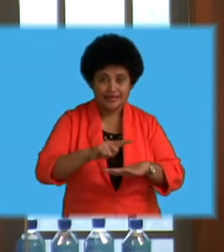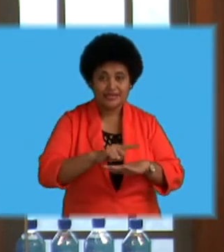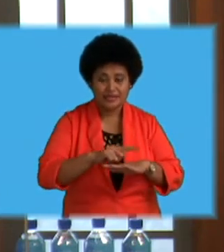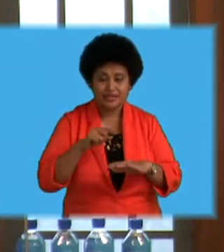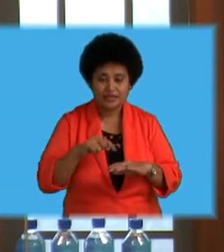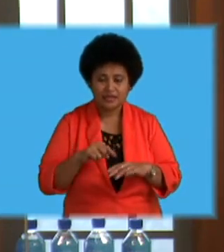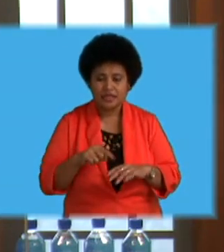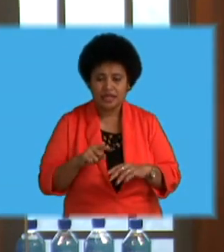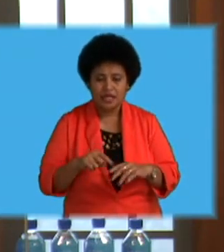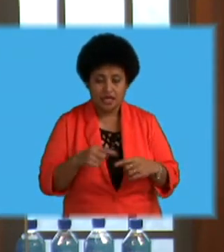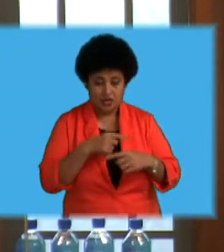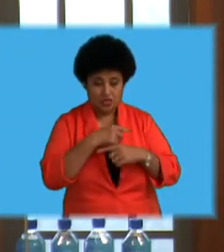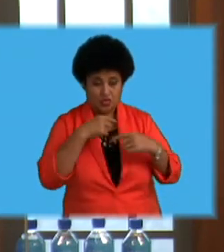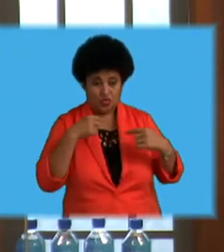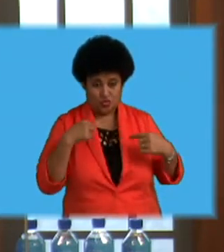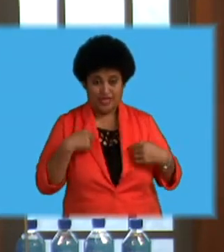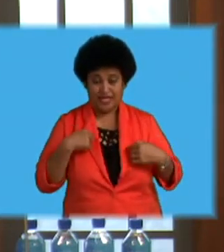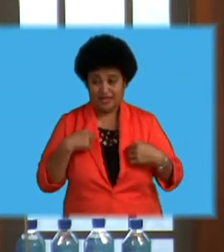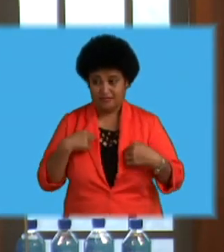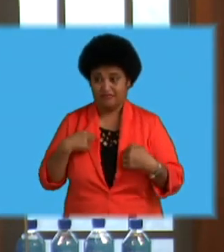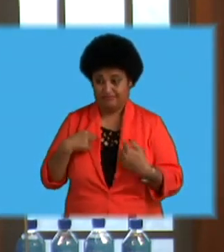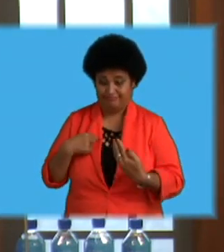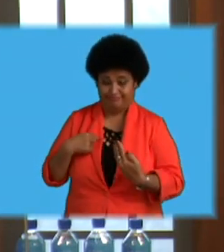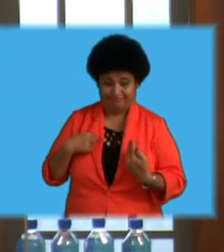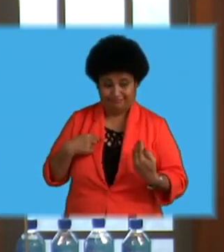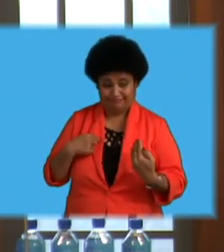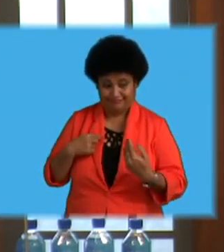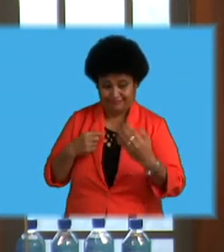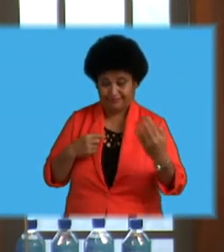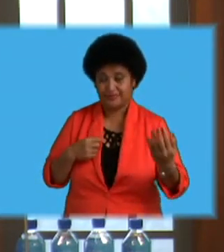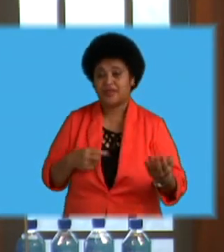this side of the House, Honorable Deputy Speaker,